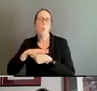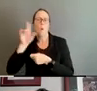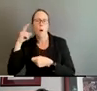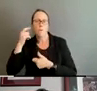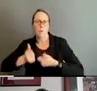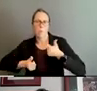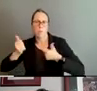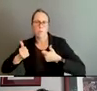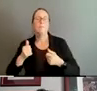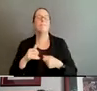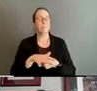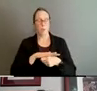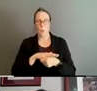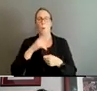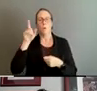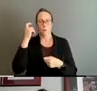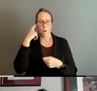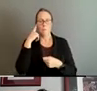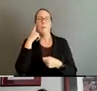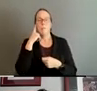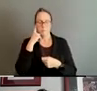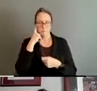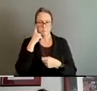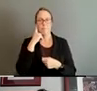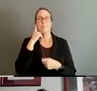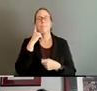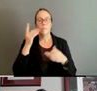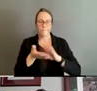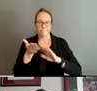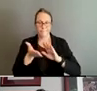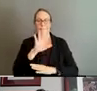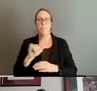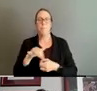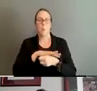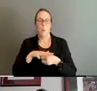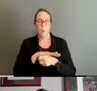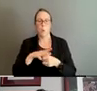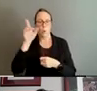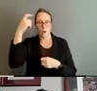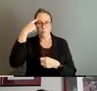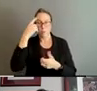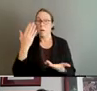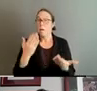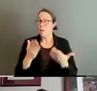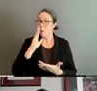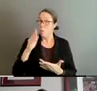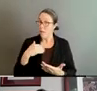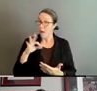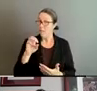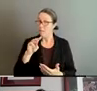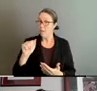the shelters are run by the local government. And so while there may be FEMA assistance at